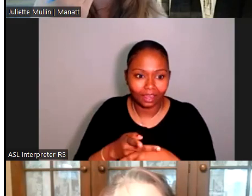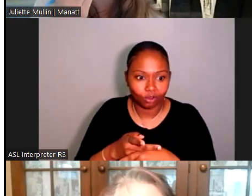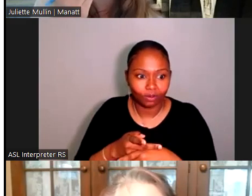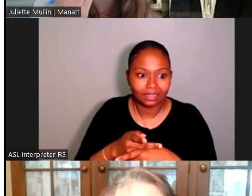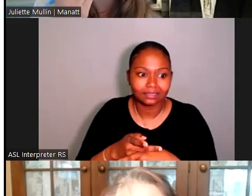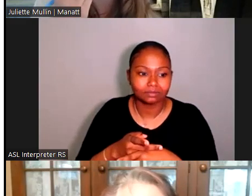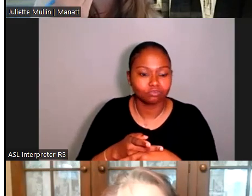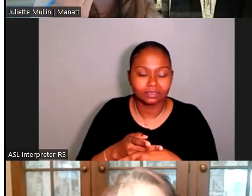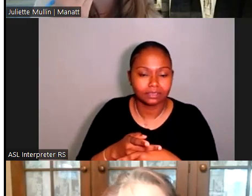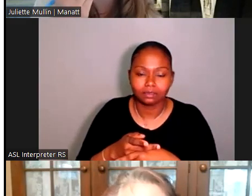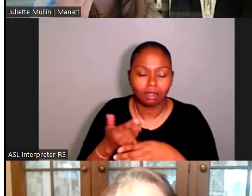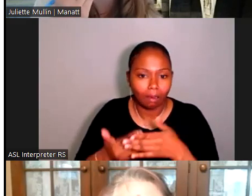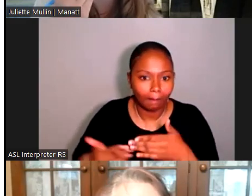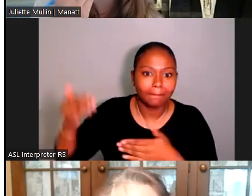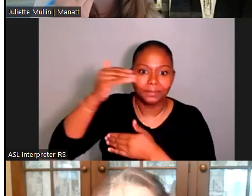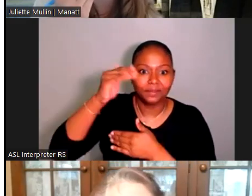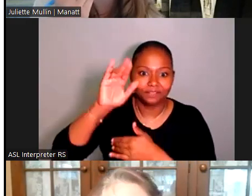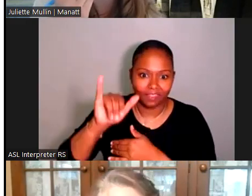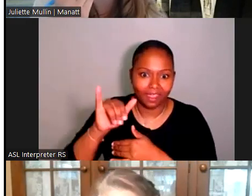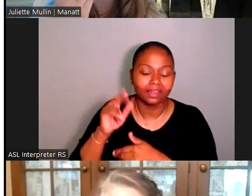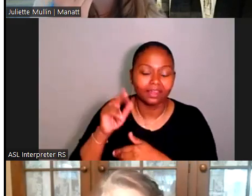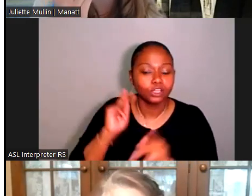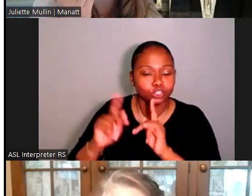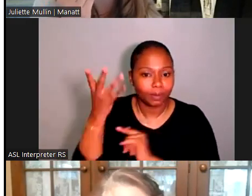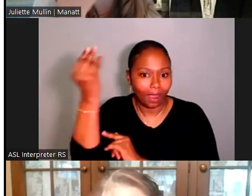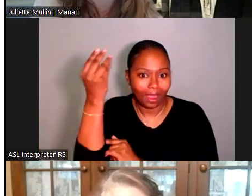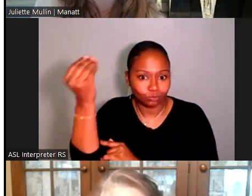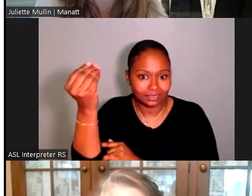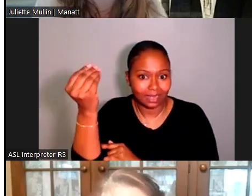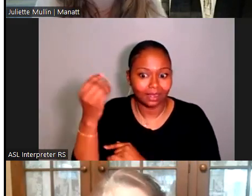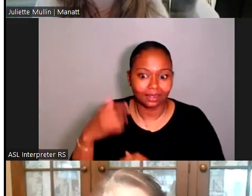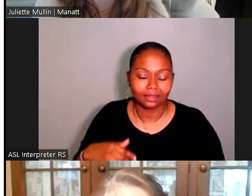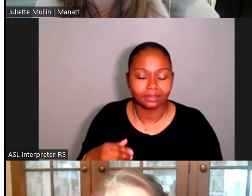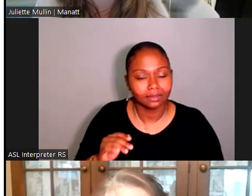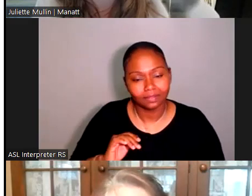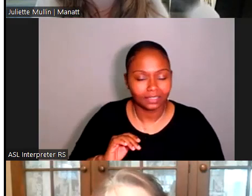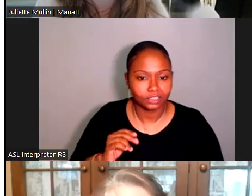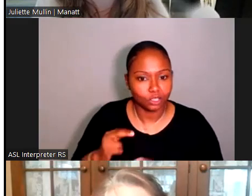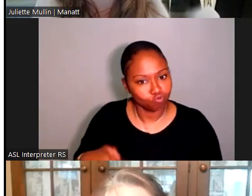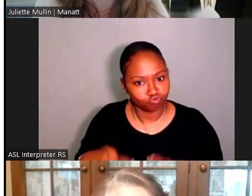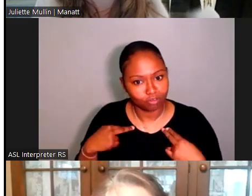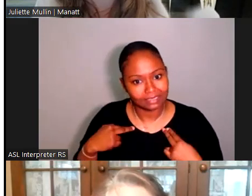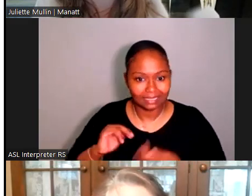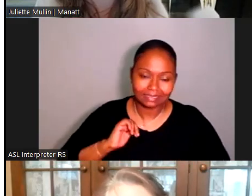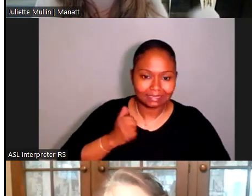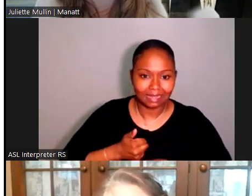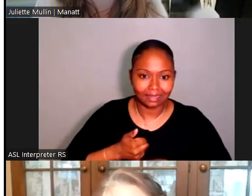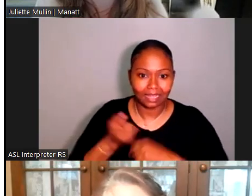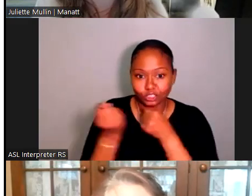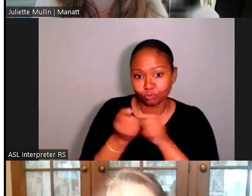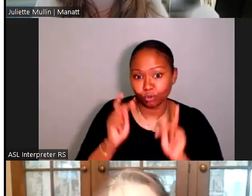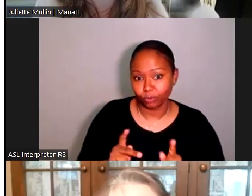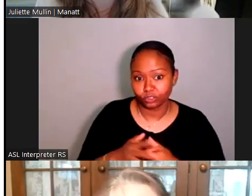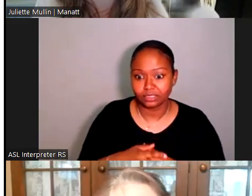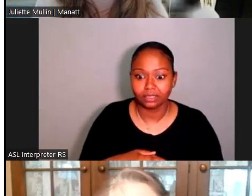to those outside of those resident designated support persons. And, as